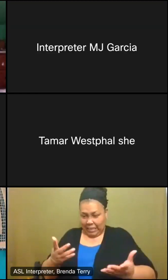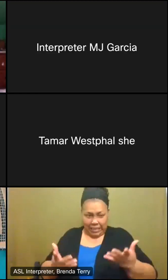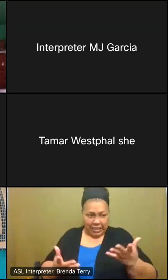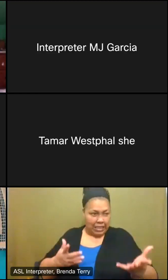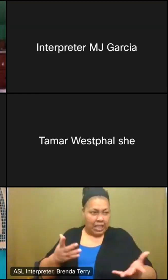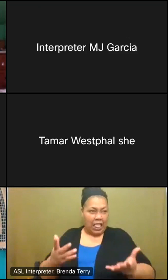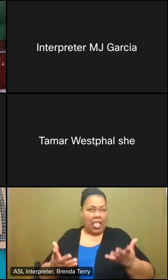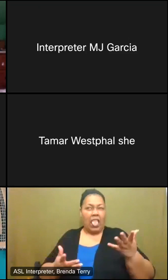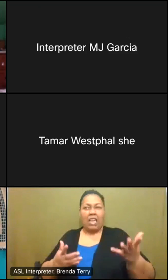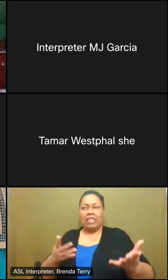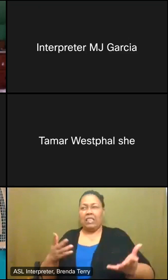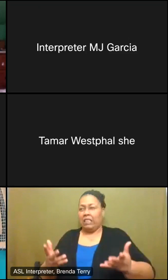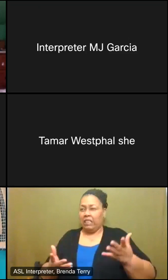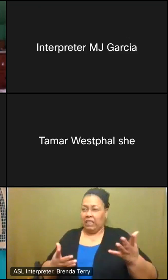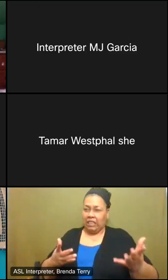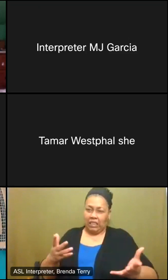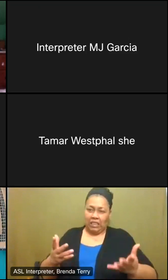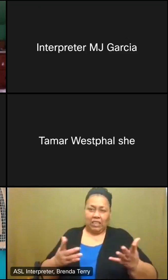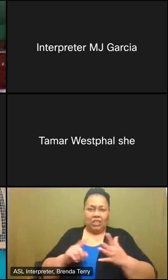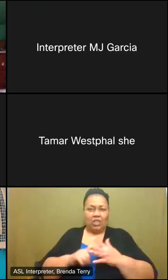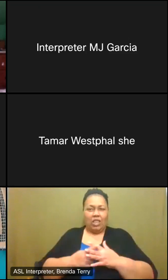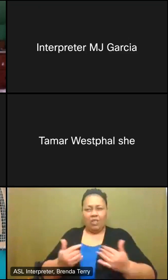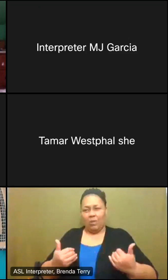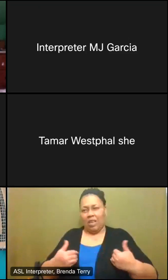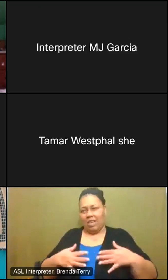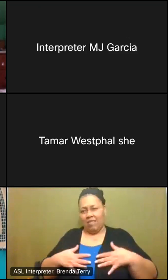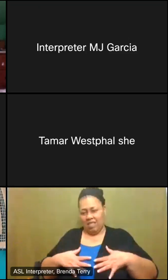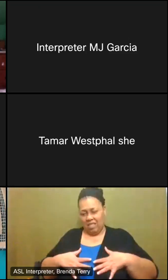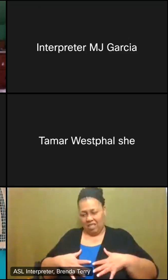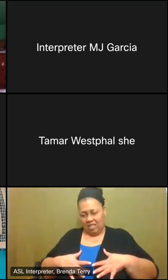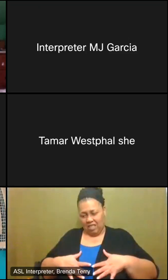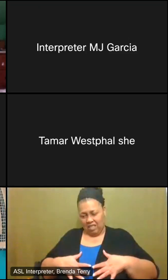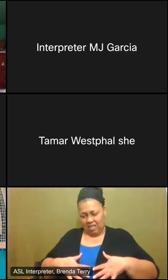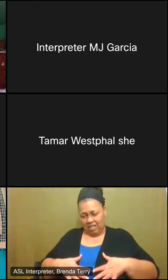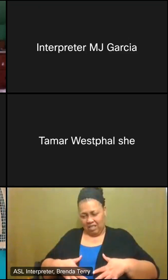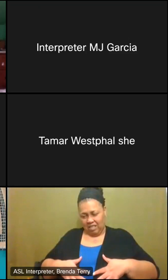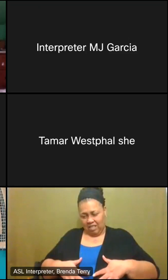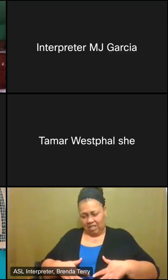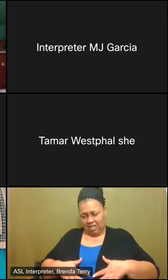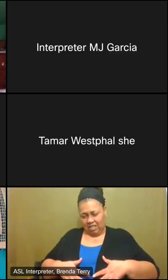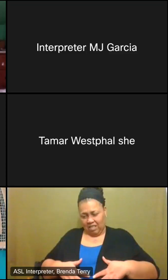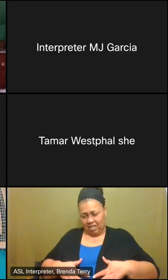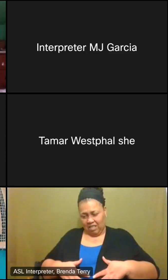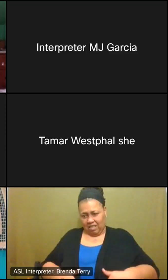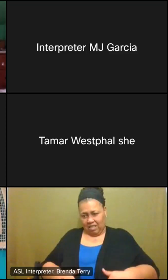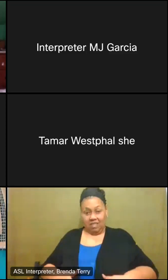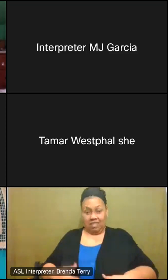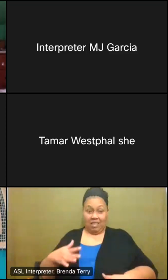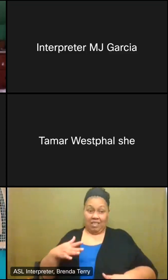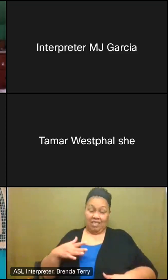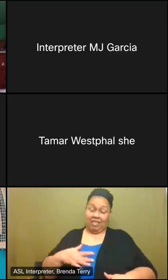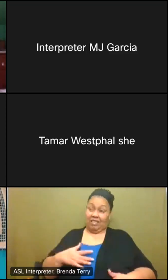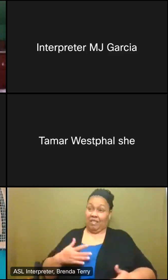I started to expose, or I started to have depressive symptoms. And where I come from, you just go to